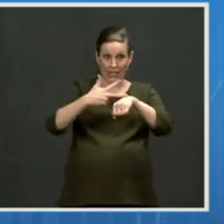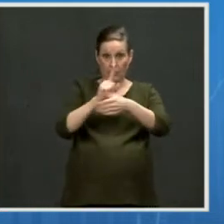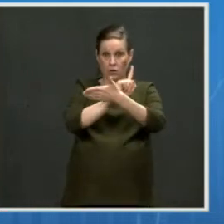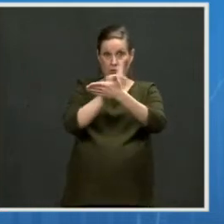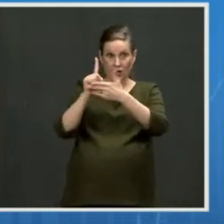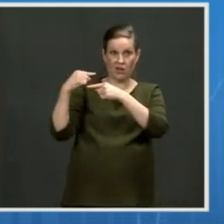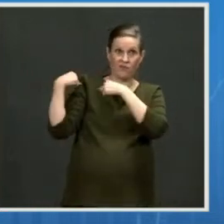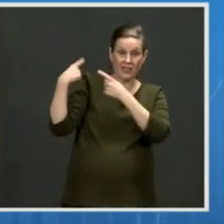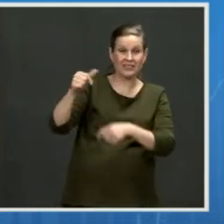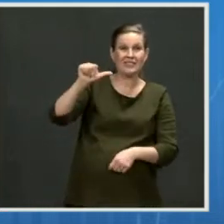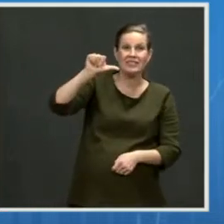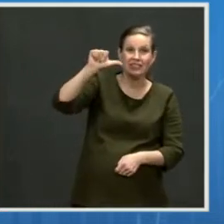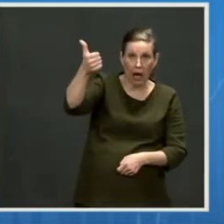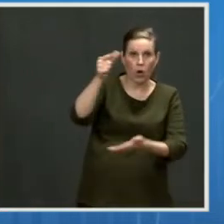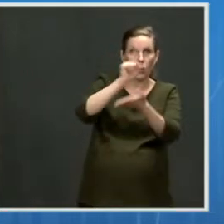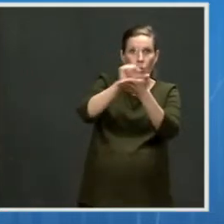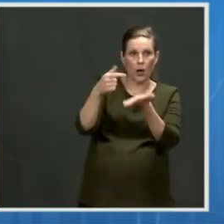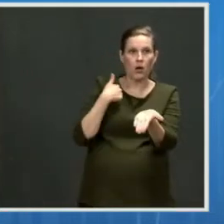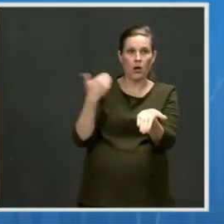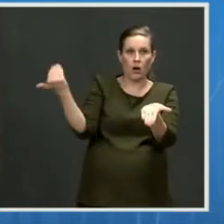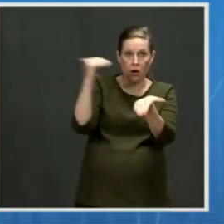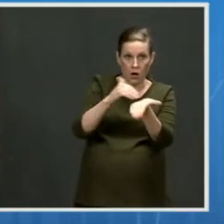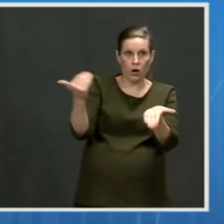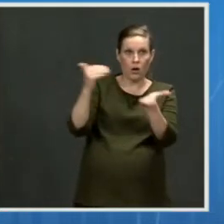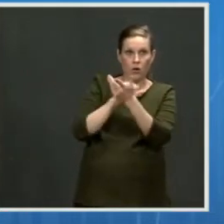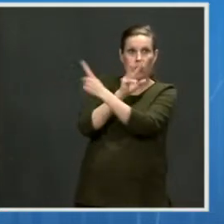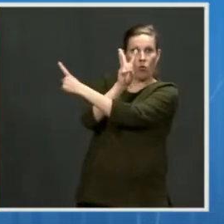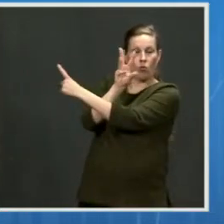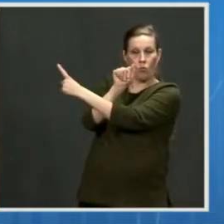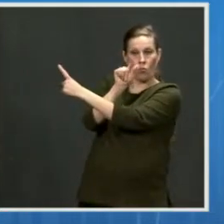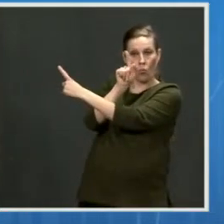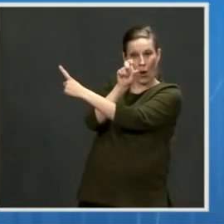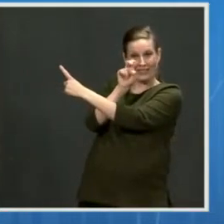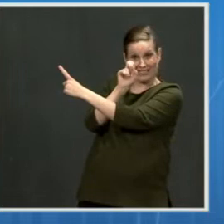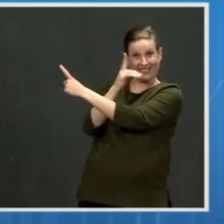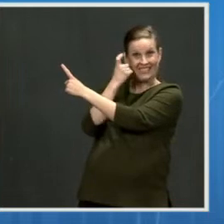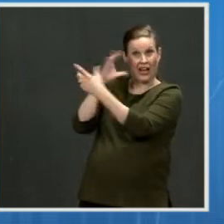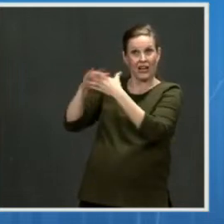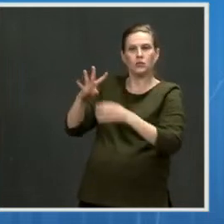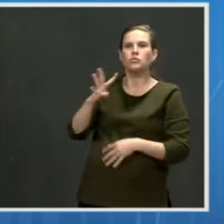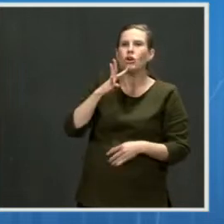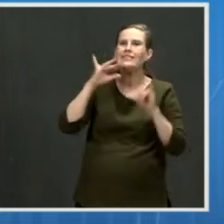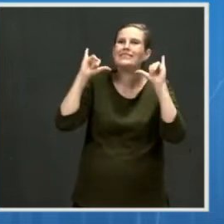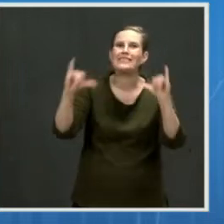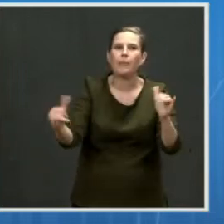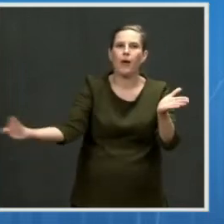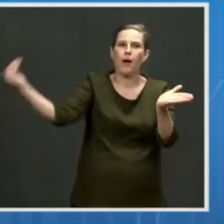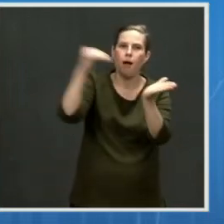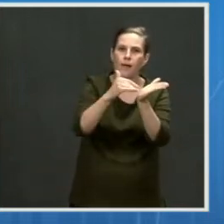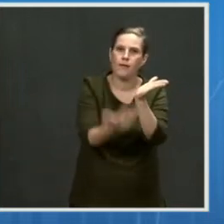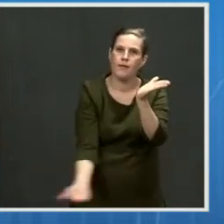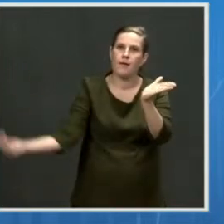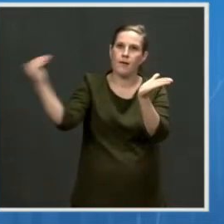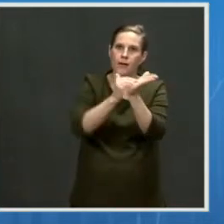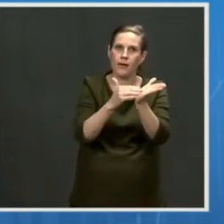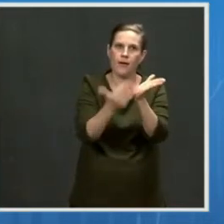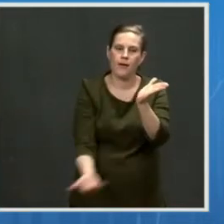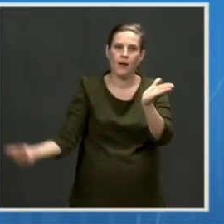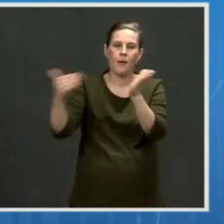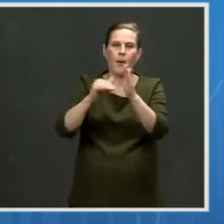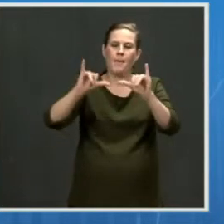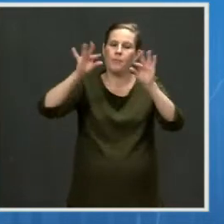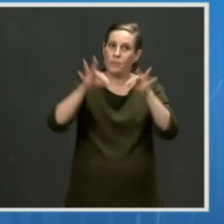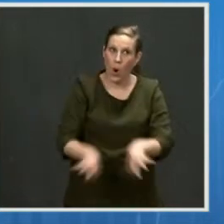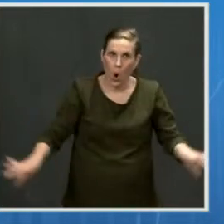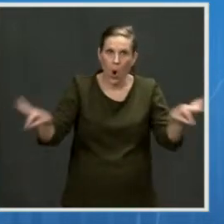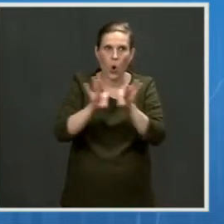points over and over and over again, because repetition is good and it's important. People want to know that they're getting consistent answers. And consistently,